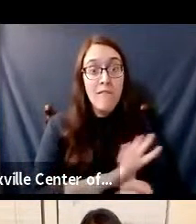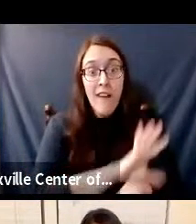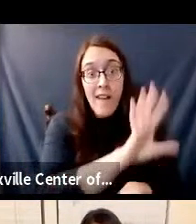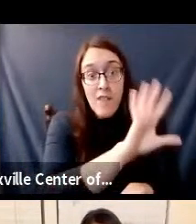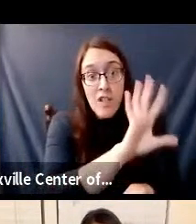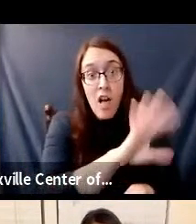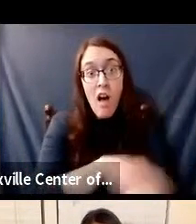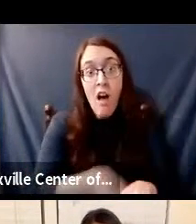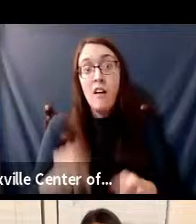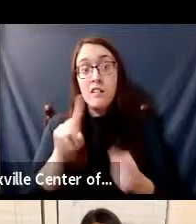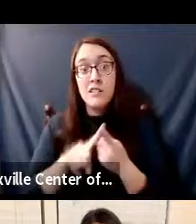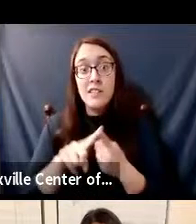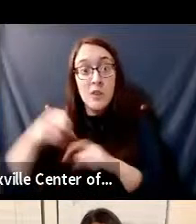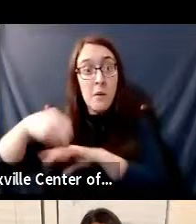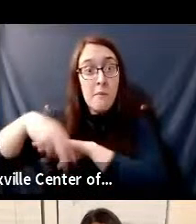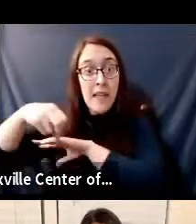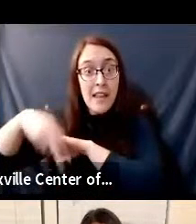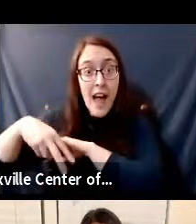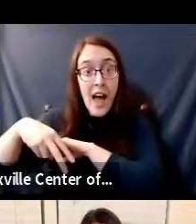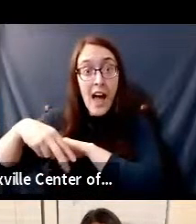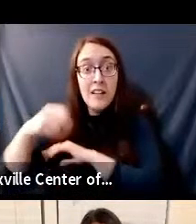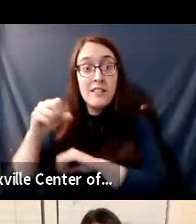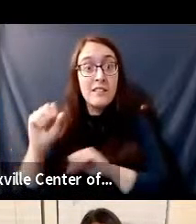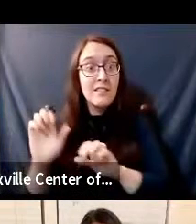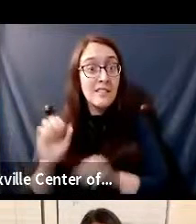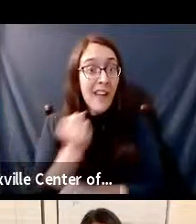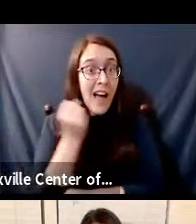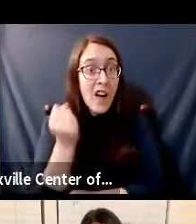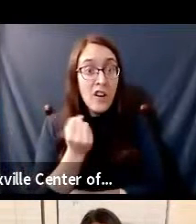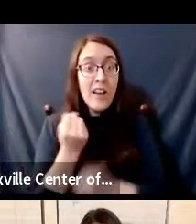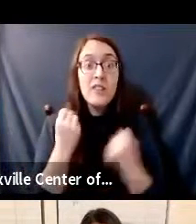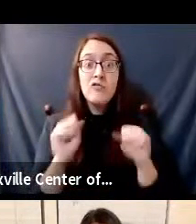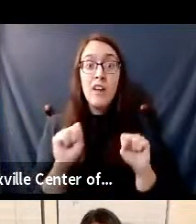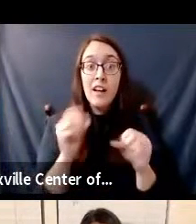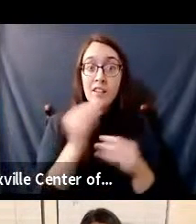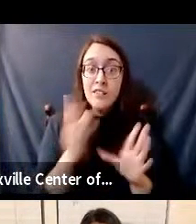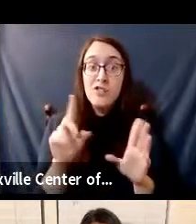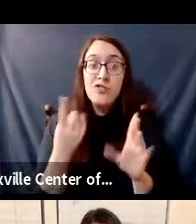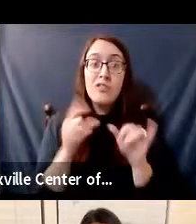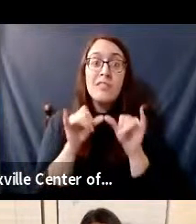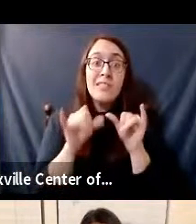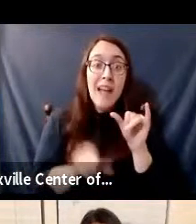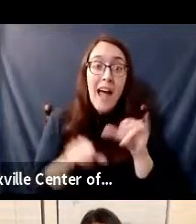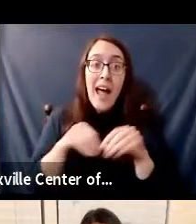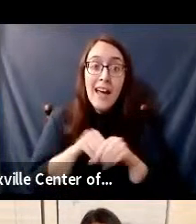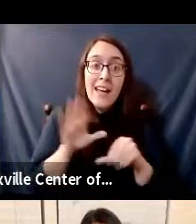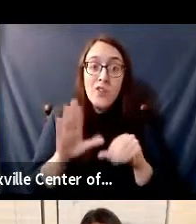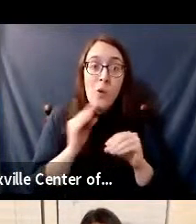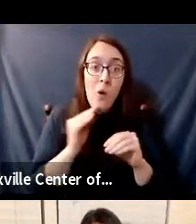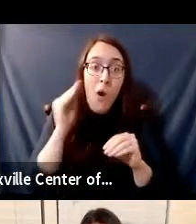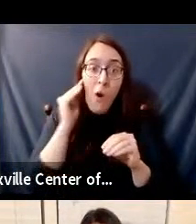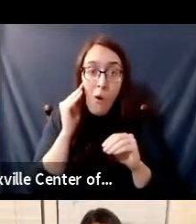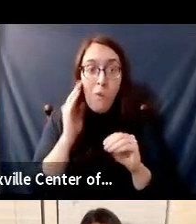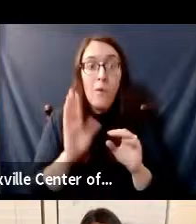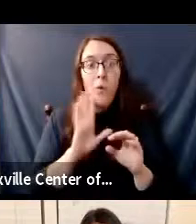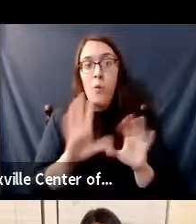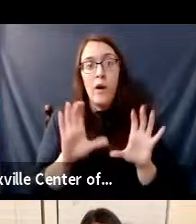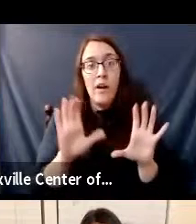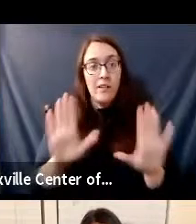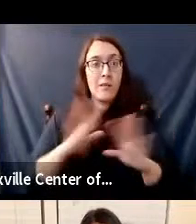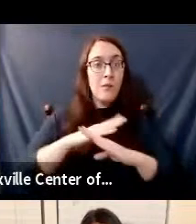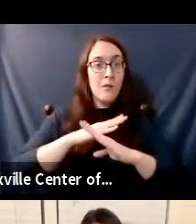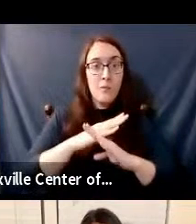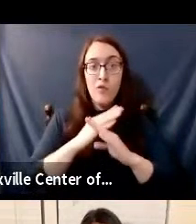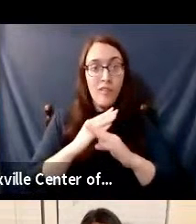midnight Saturday, if people could just stay in their households, that would do more than all this talk we're talking about right